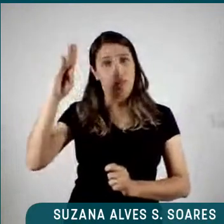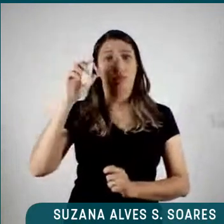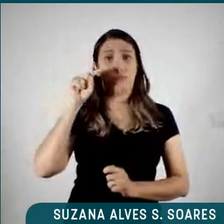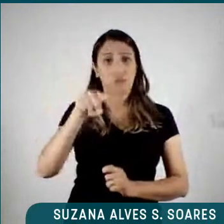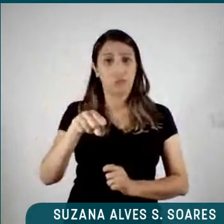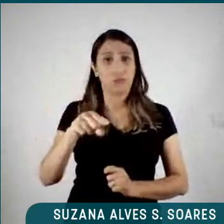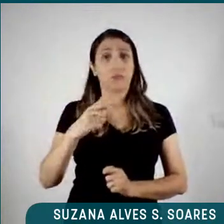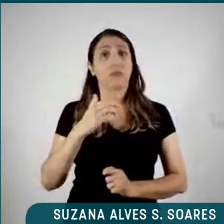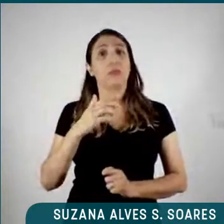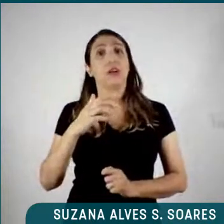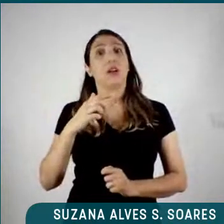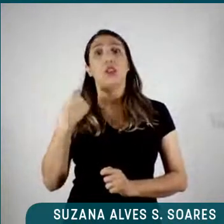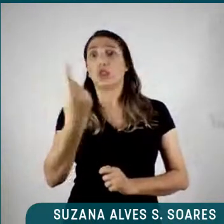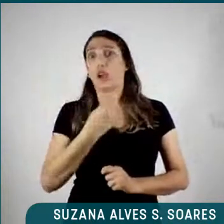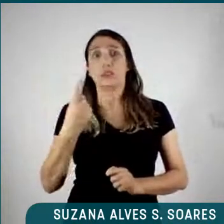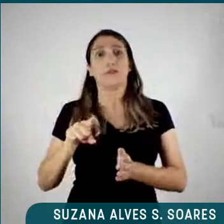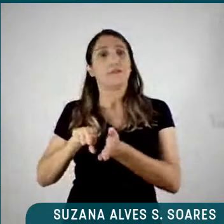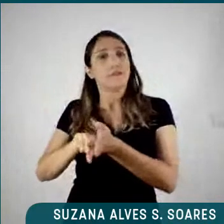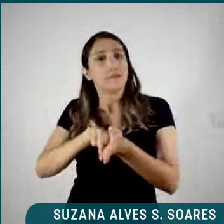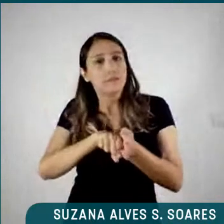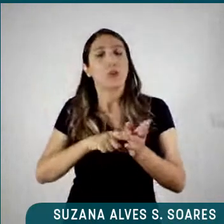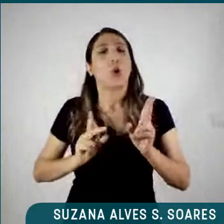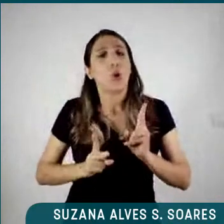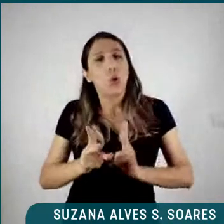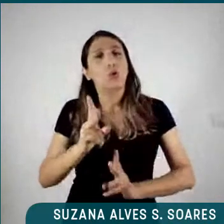is fundamental that researchers